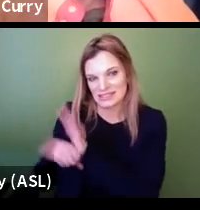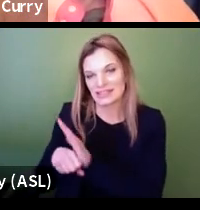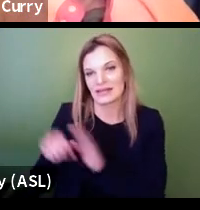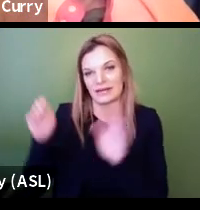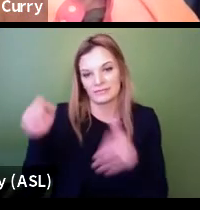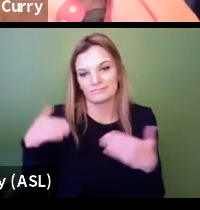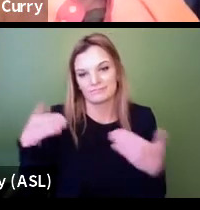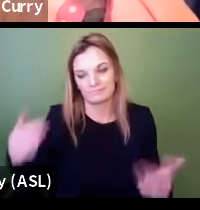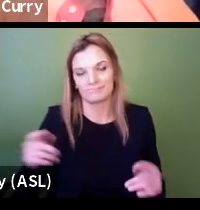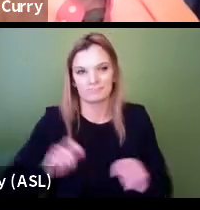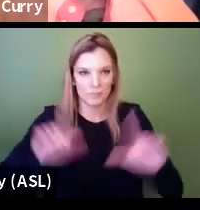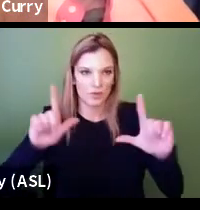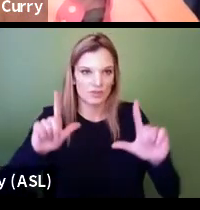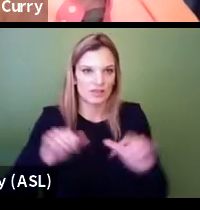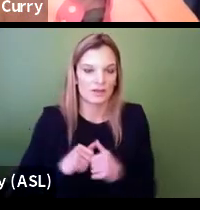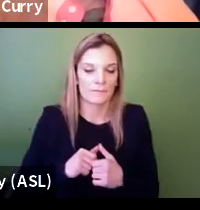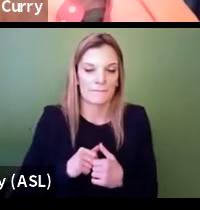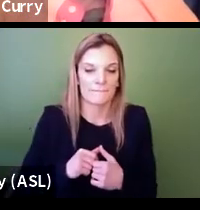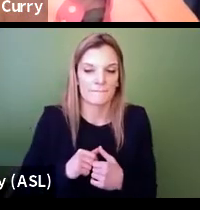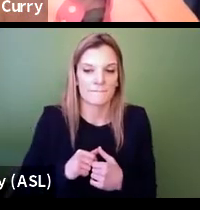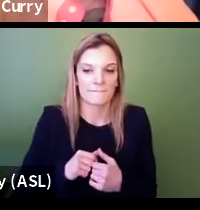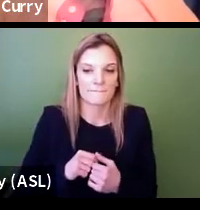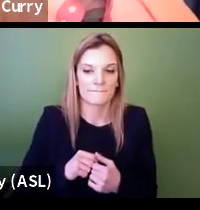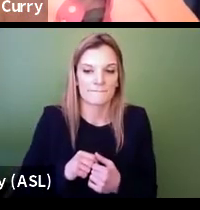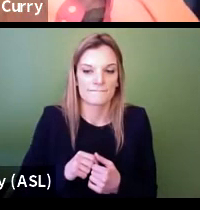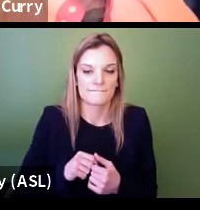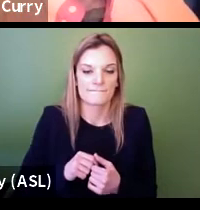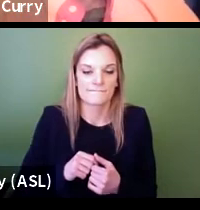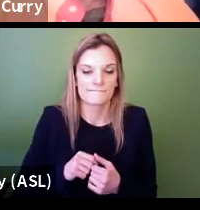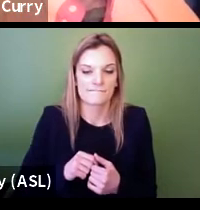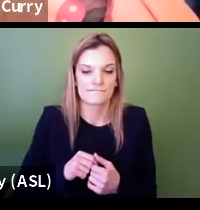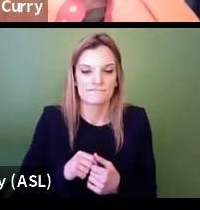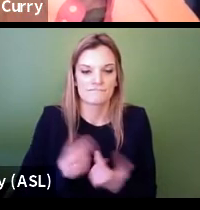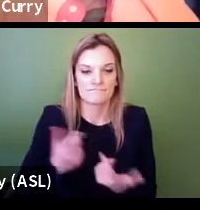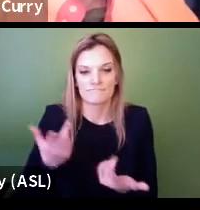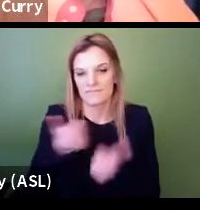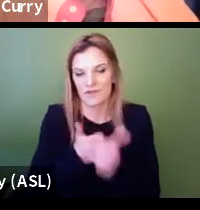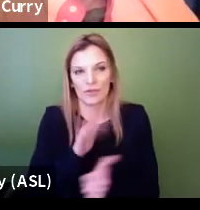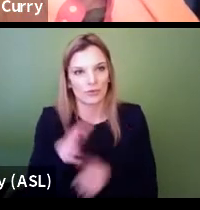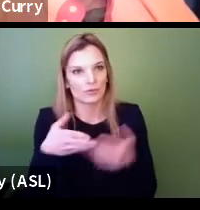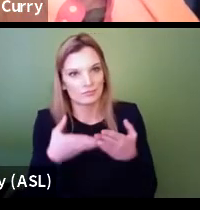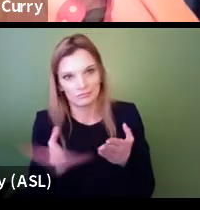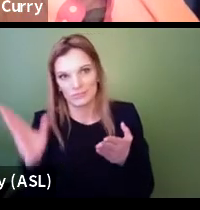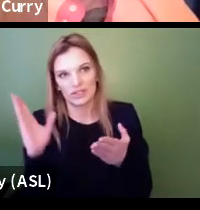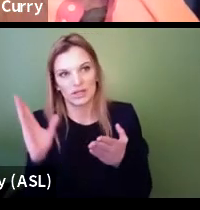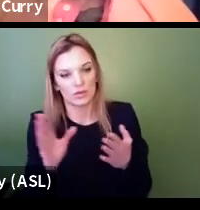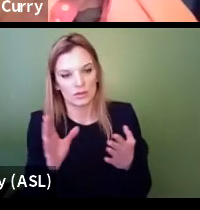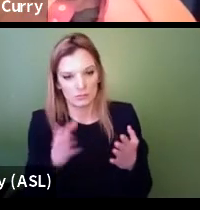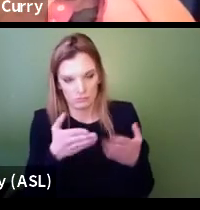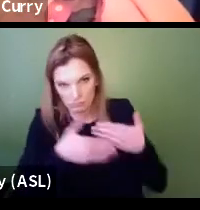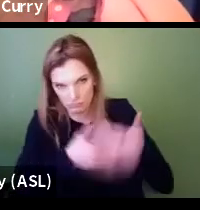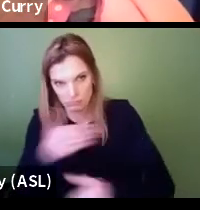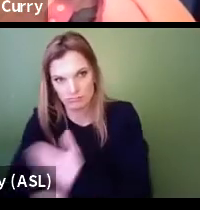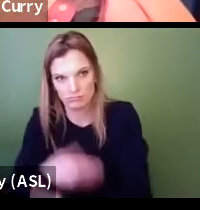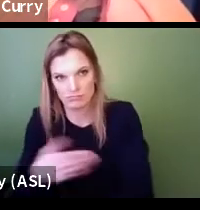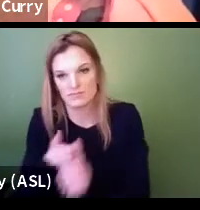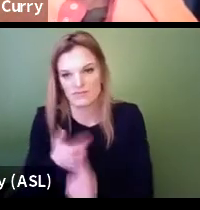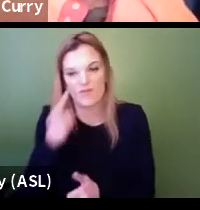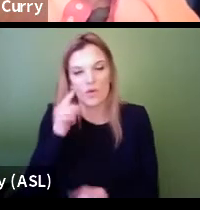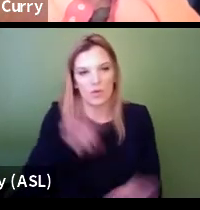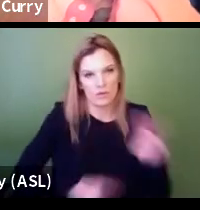out to vendors, that we agree to follow their general guidelines in the review process.